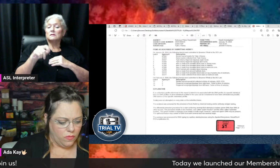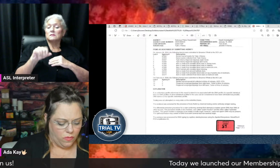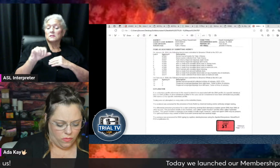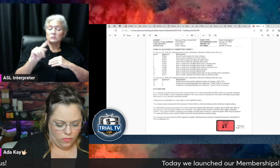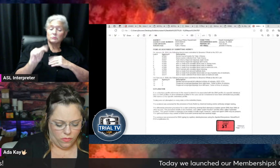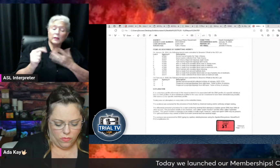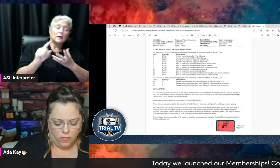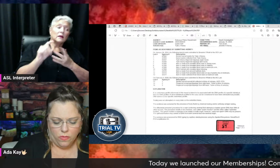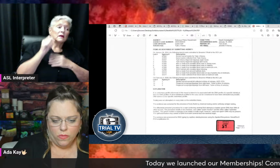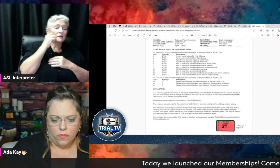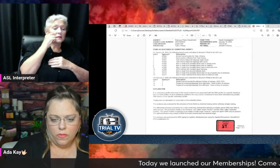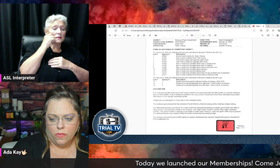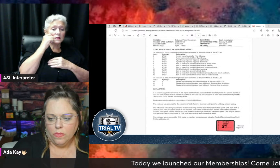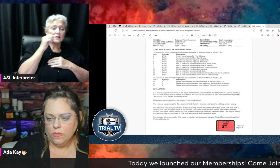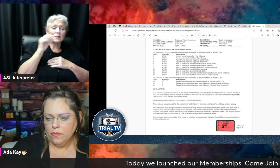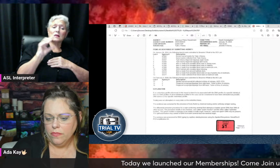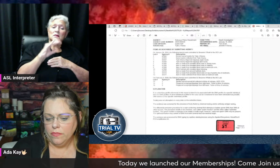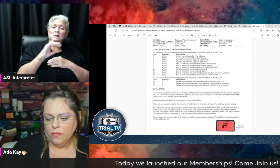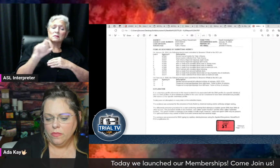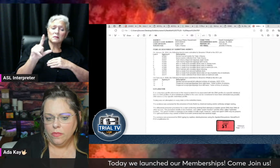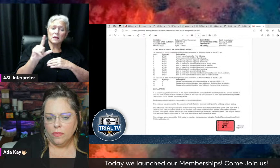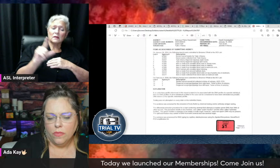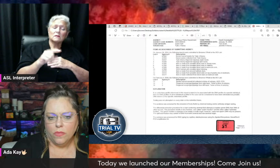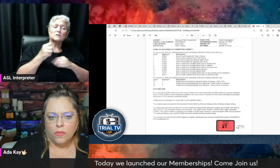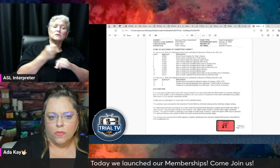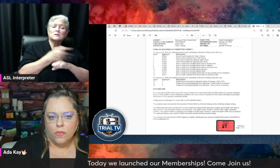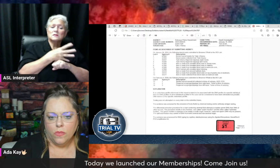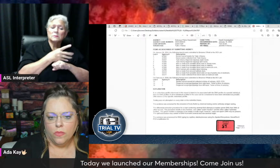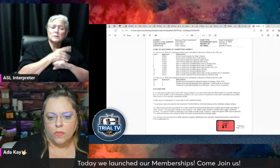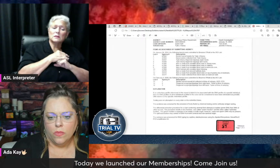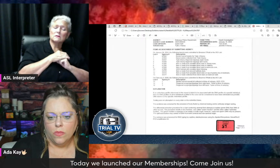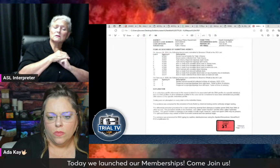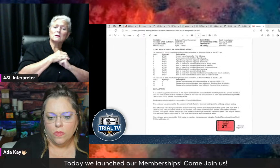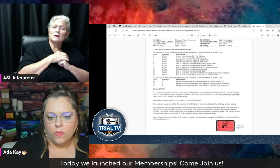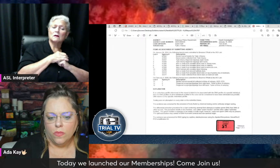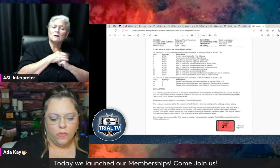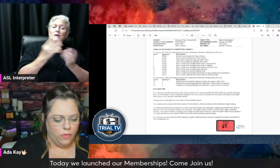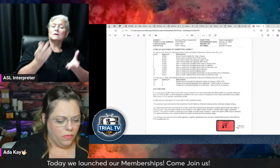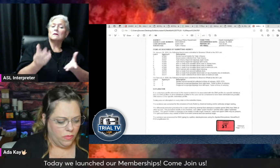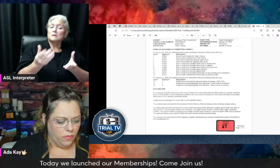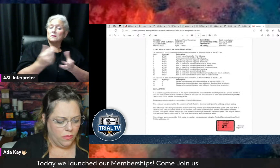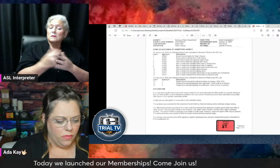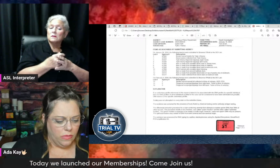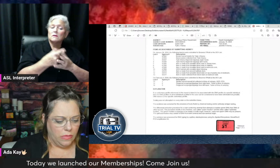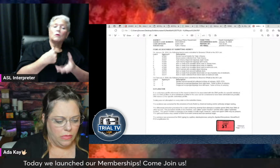fluid. Okay. We